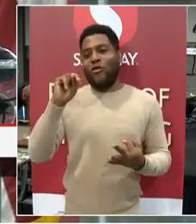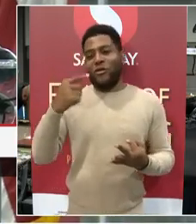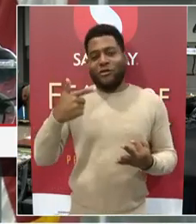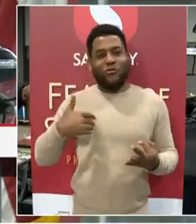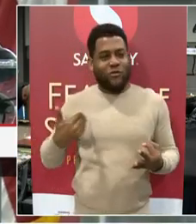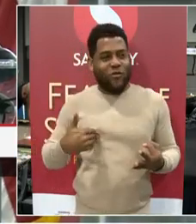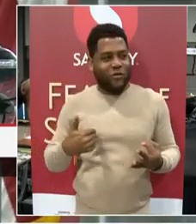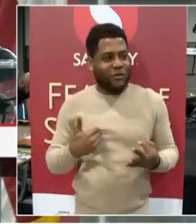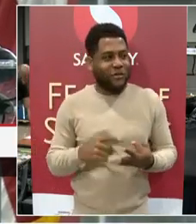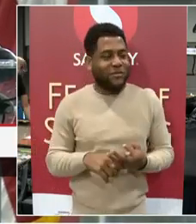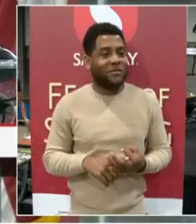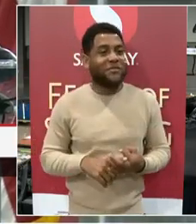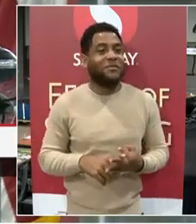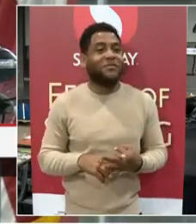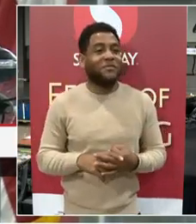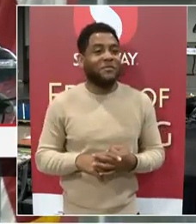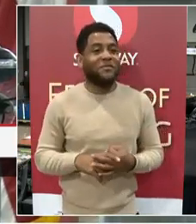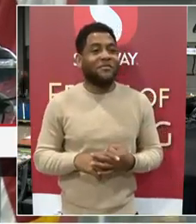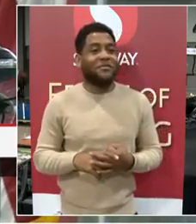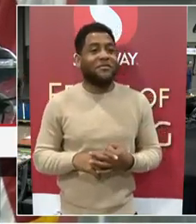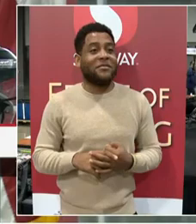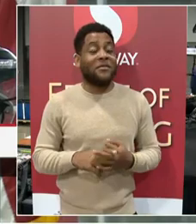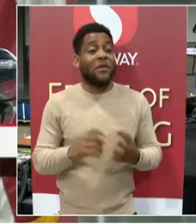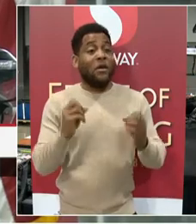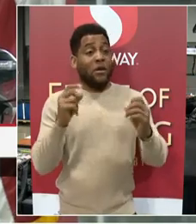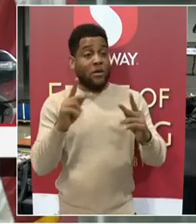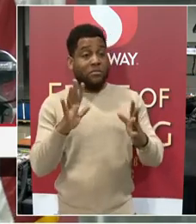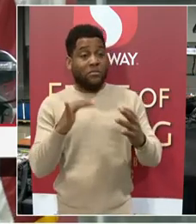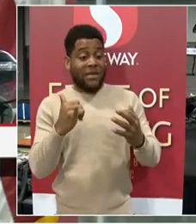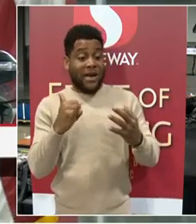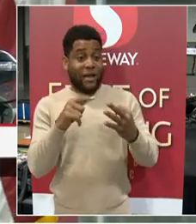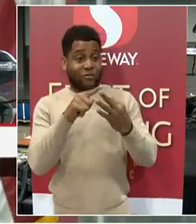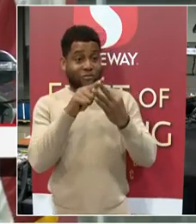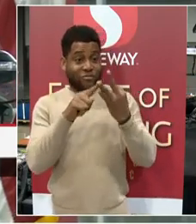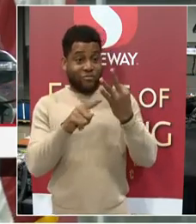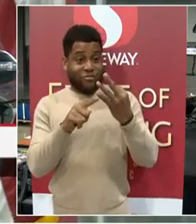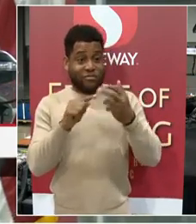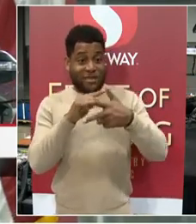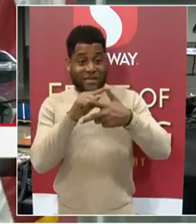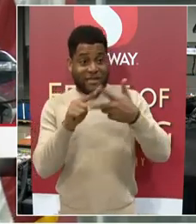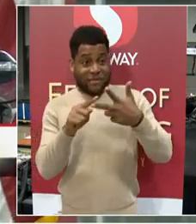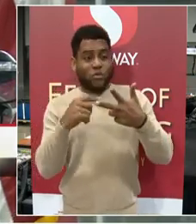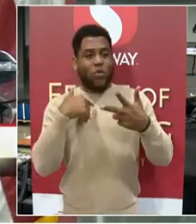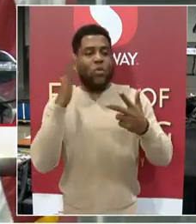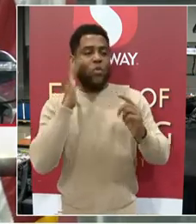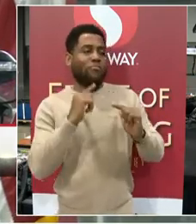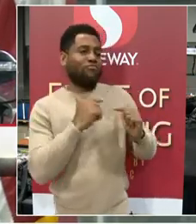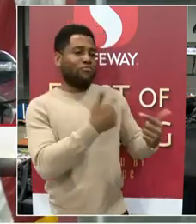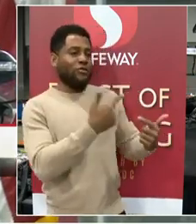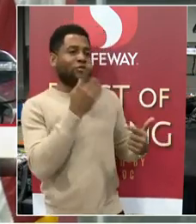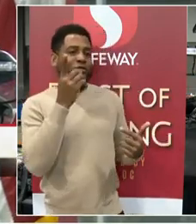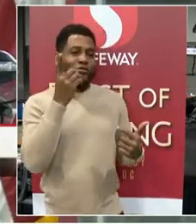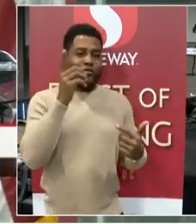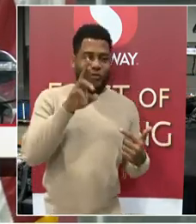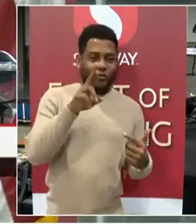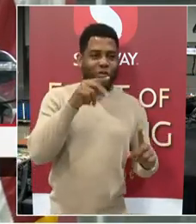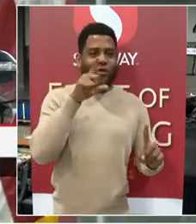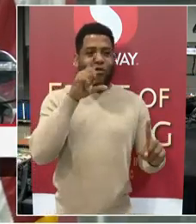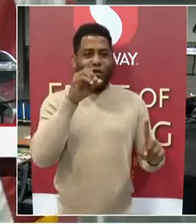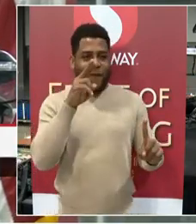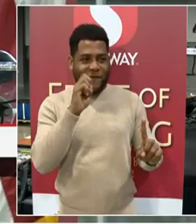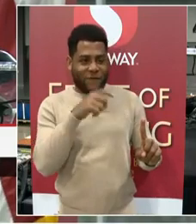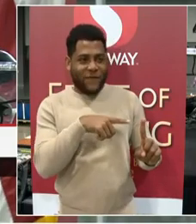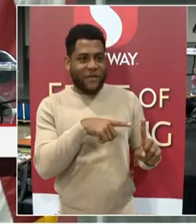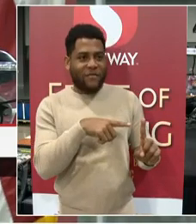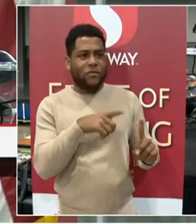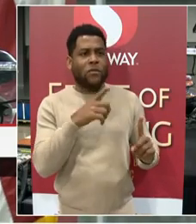Okay. So before I turn it back over to Dr. Love, just really want to thank everybody for 24 years. We're